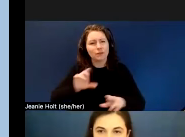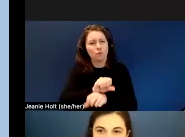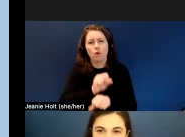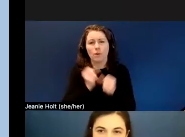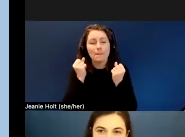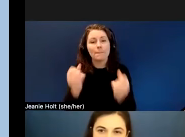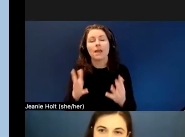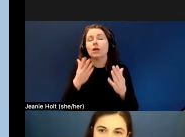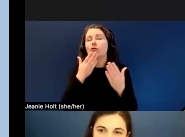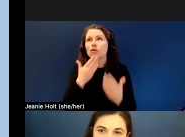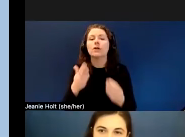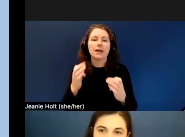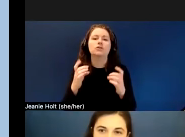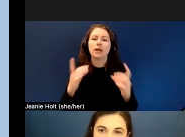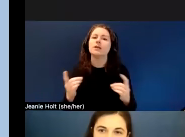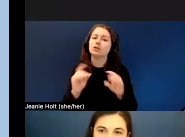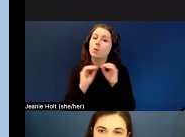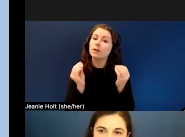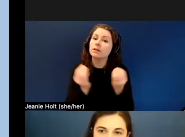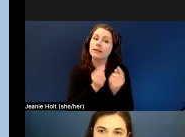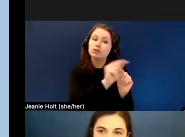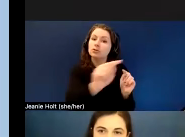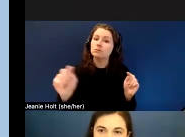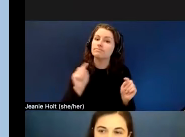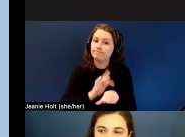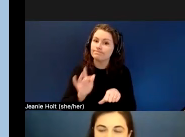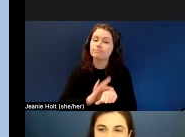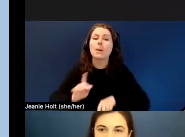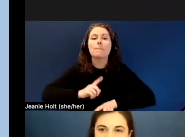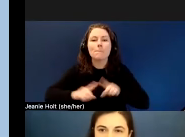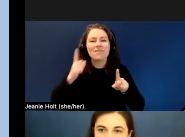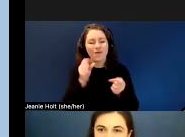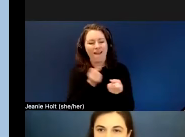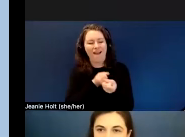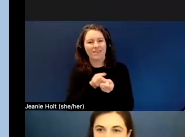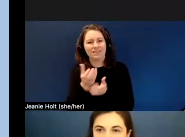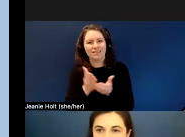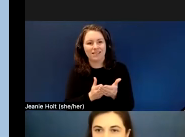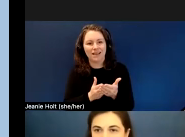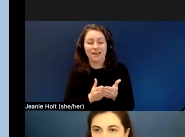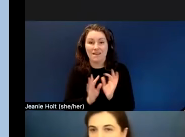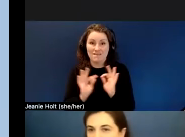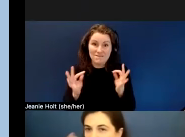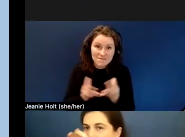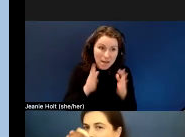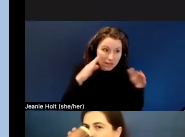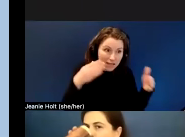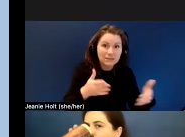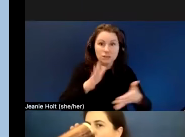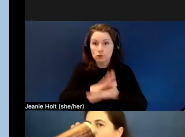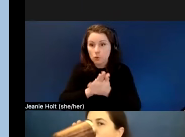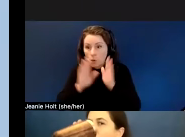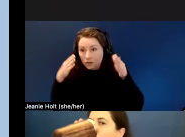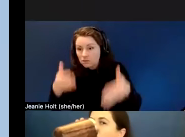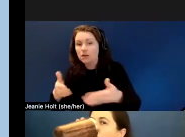good education organizations out there. But for the advocacy side of this, putting families, schools, and communities first